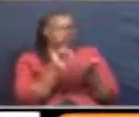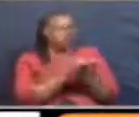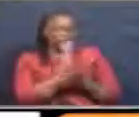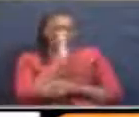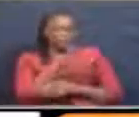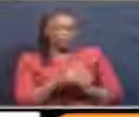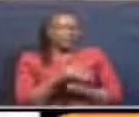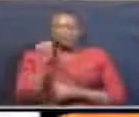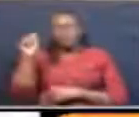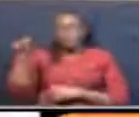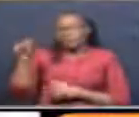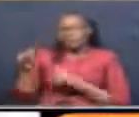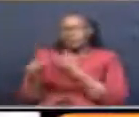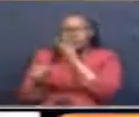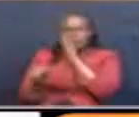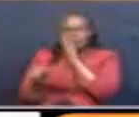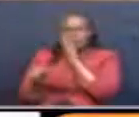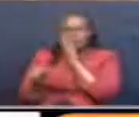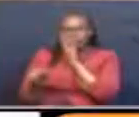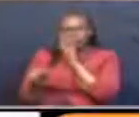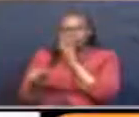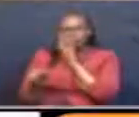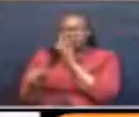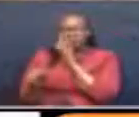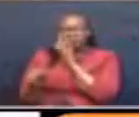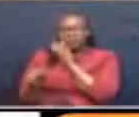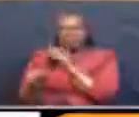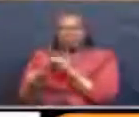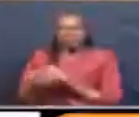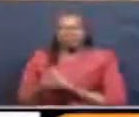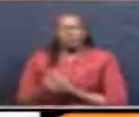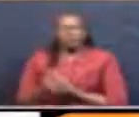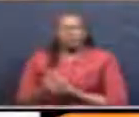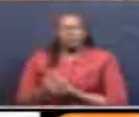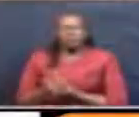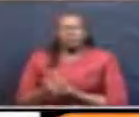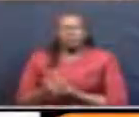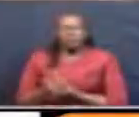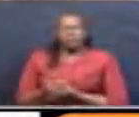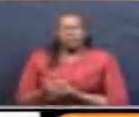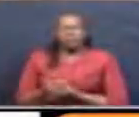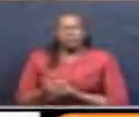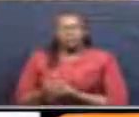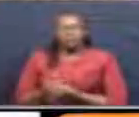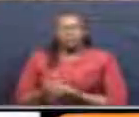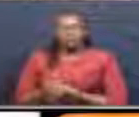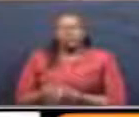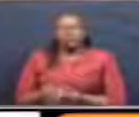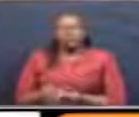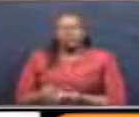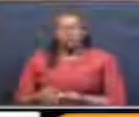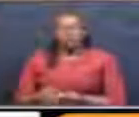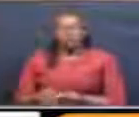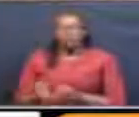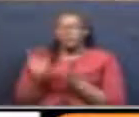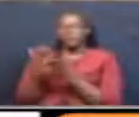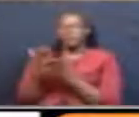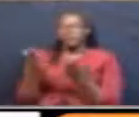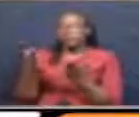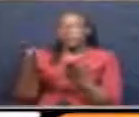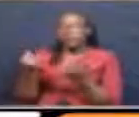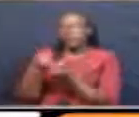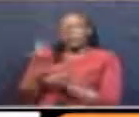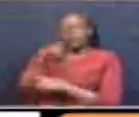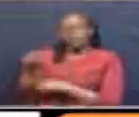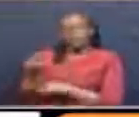tomorrow. Yes, this will be addressed tomorrow. But let me say, and don't press it on it. I mean, yeah. If something has been done wrong,